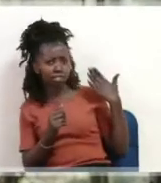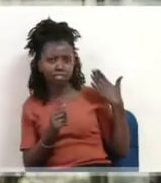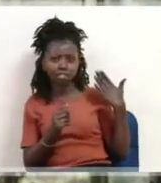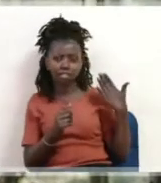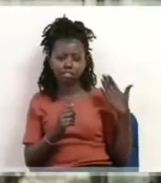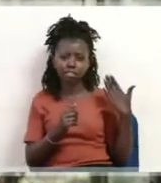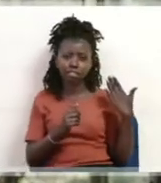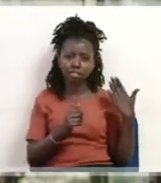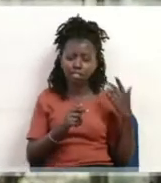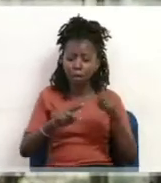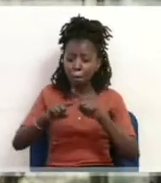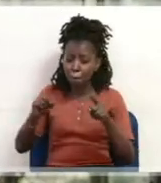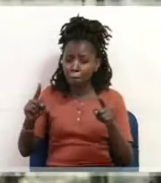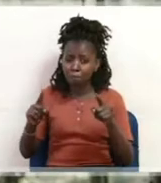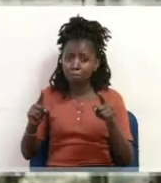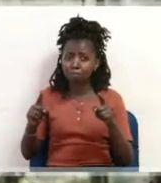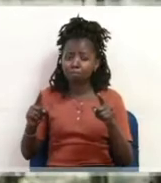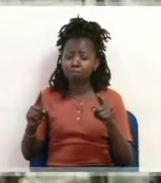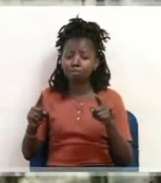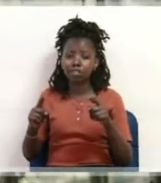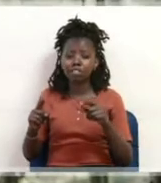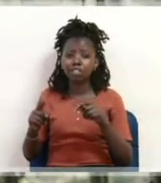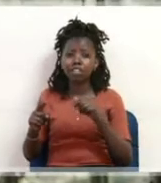obey worshiping the God of our present?